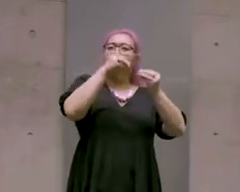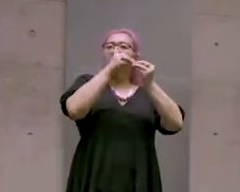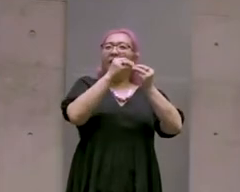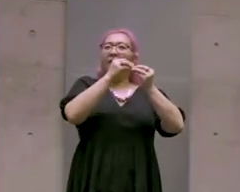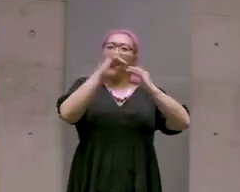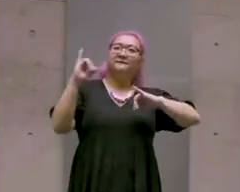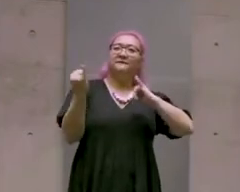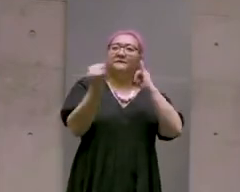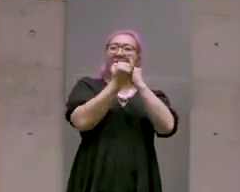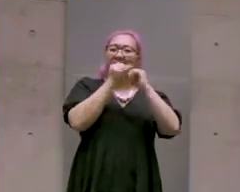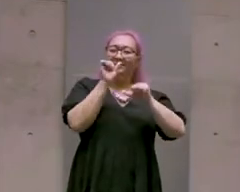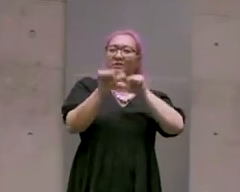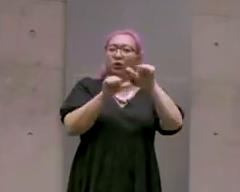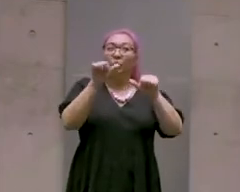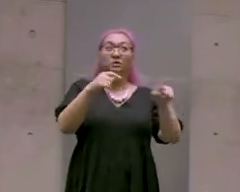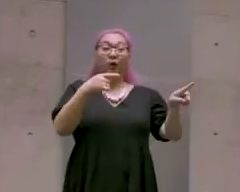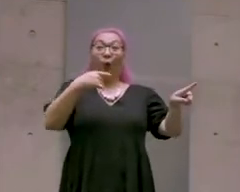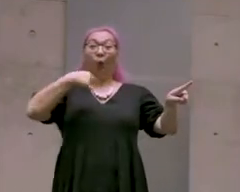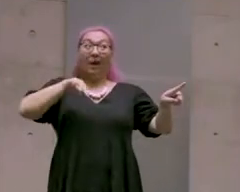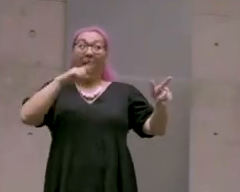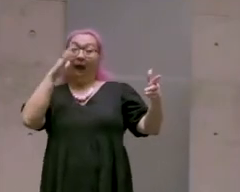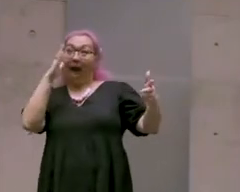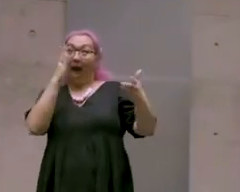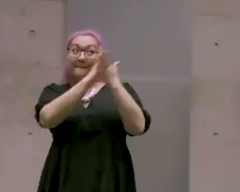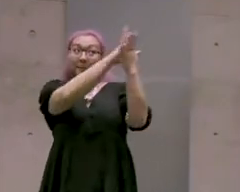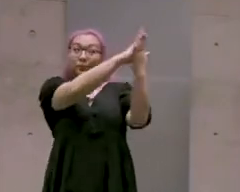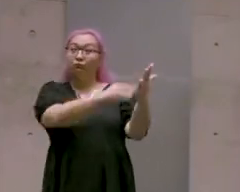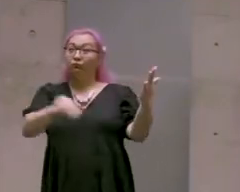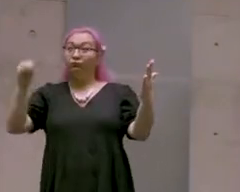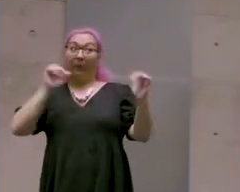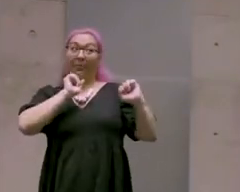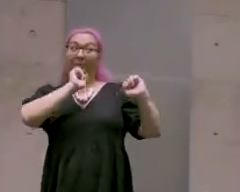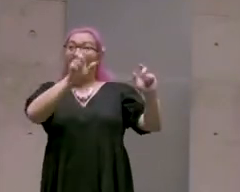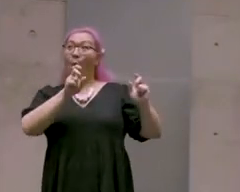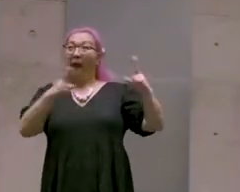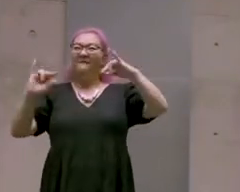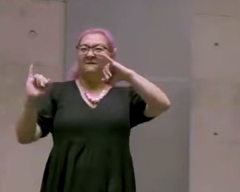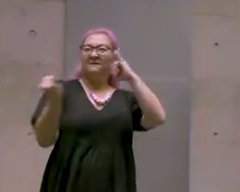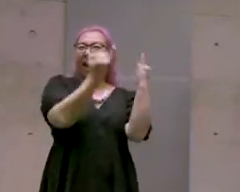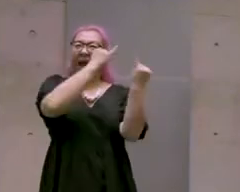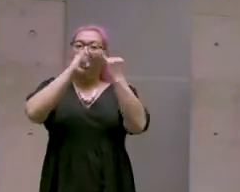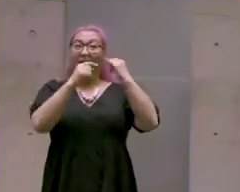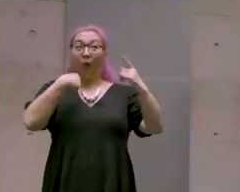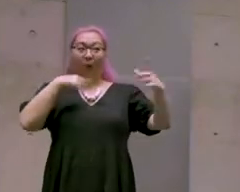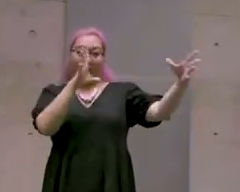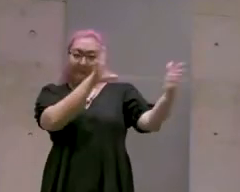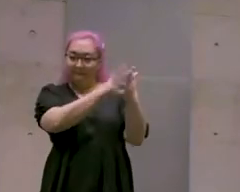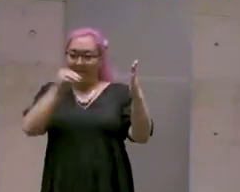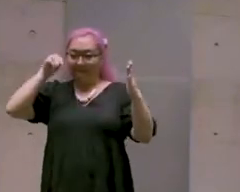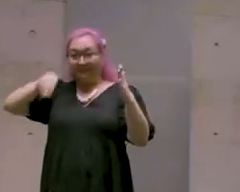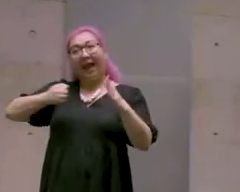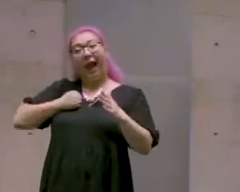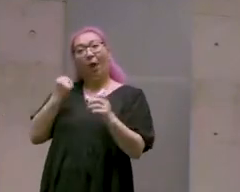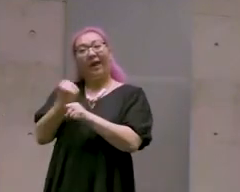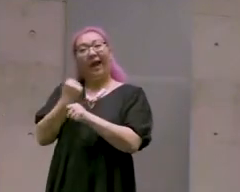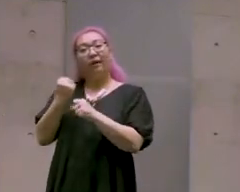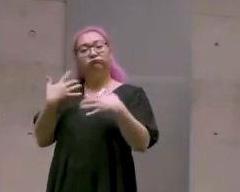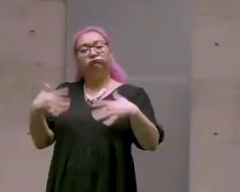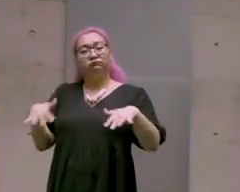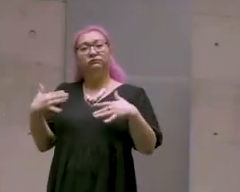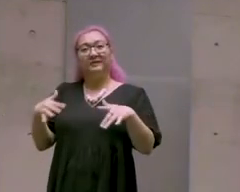their process of kind of staging that action. And it was just really interesting kind of having that back and forth with them, that